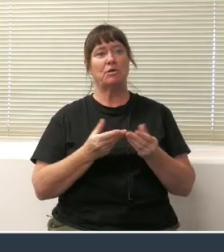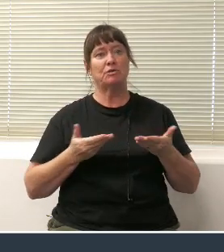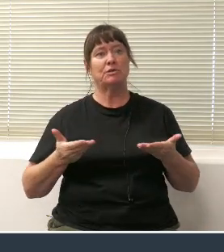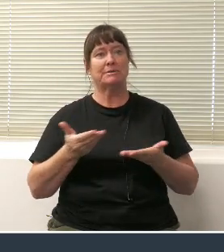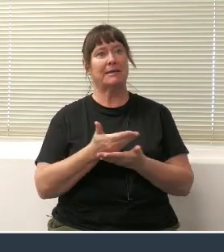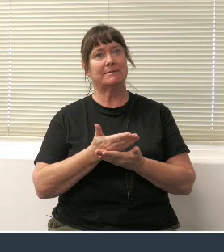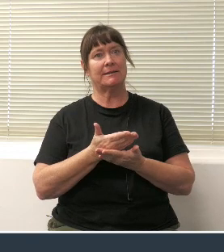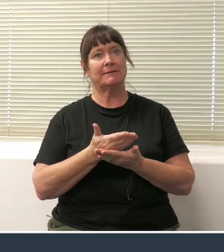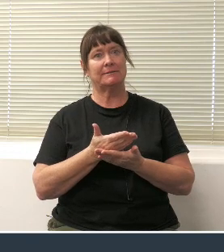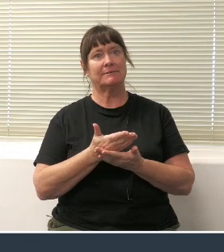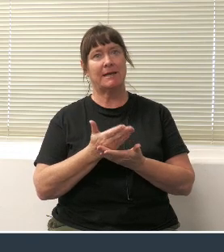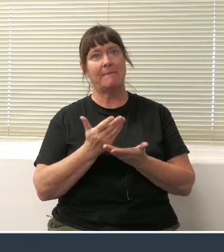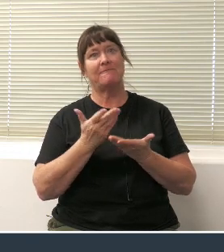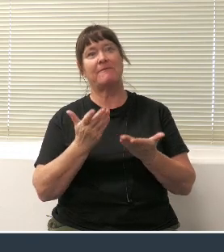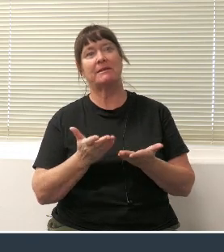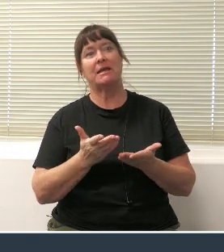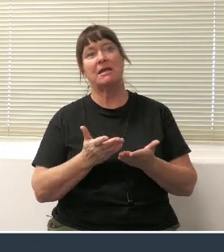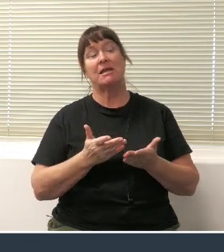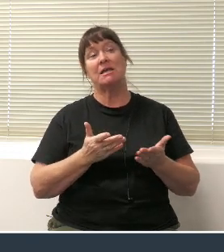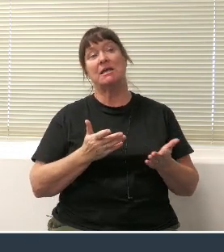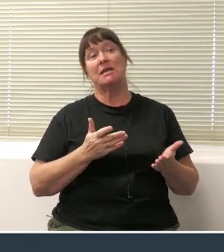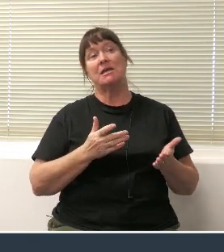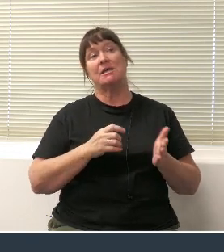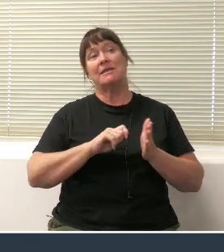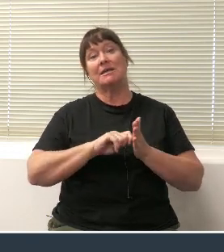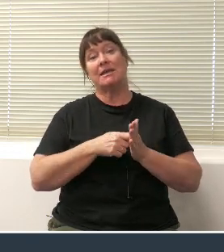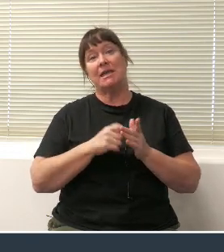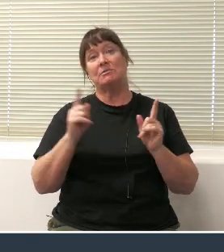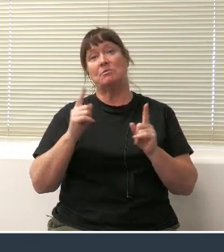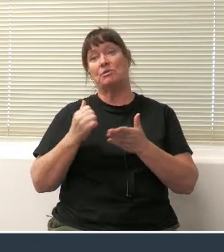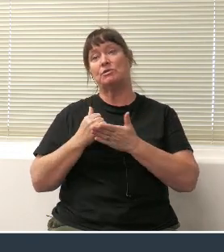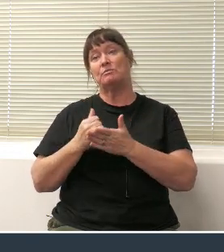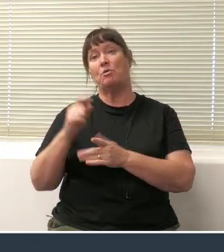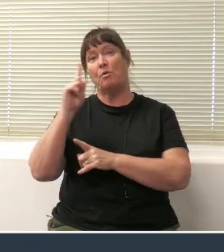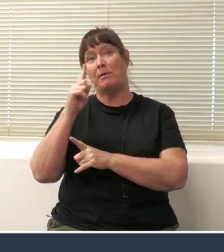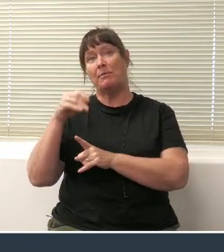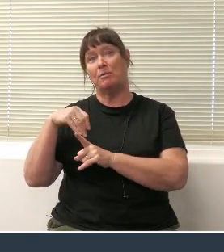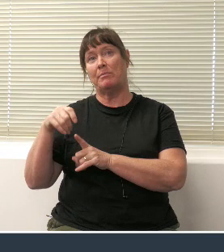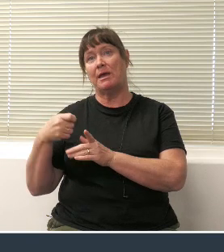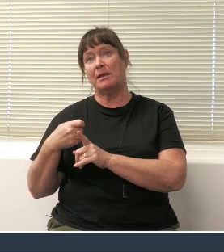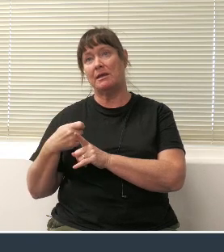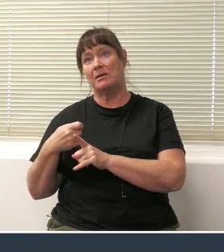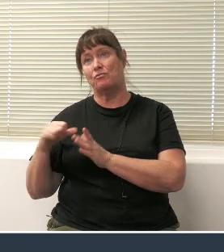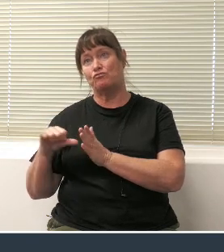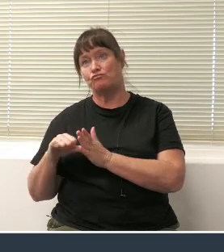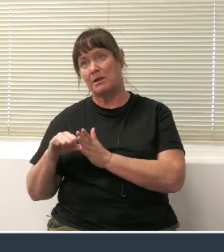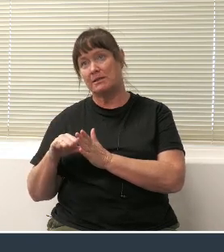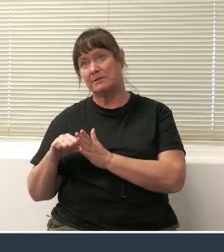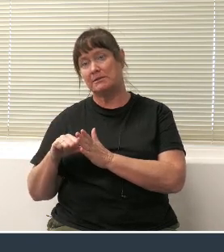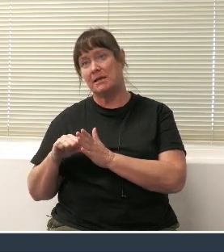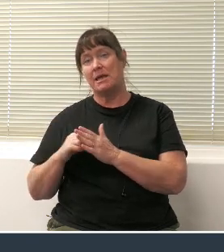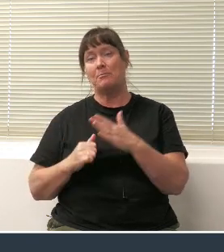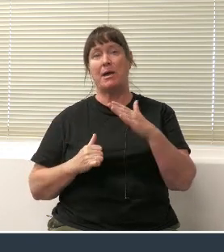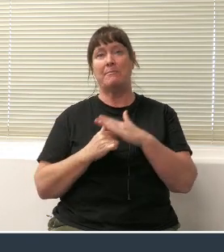discussing upfront that the key to our fees and charges process is to support the ratepayer by maximising cost recovery for our